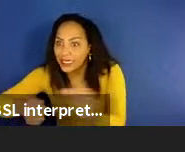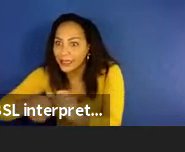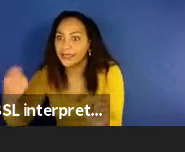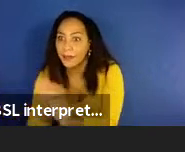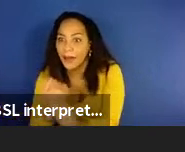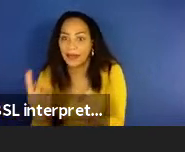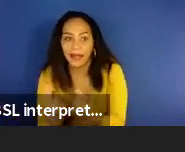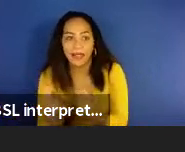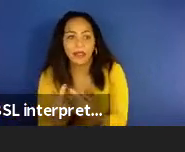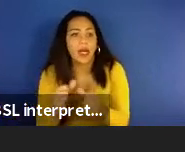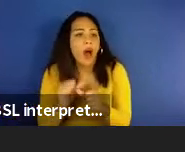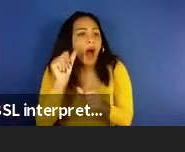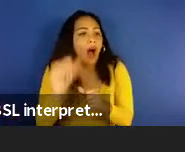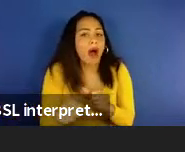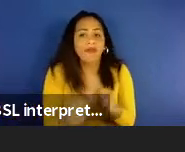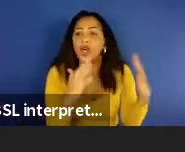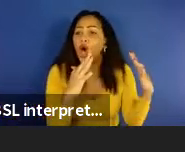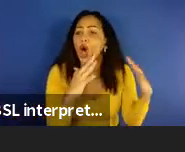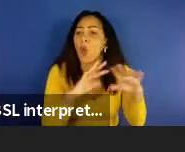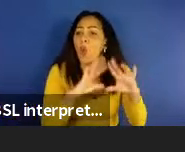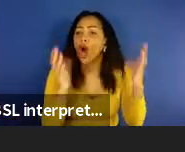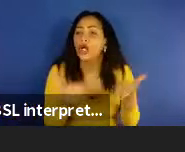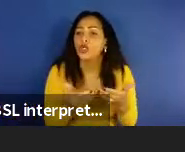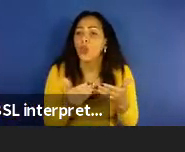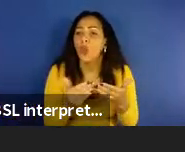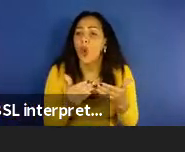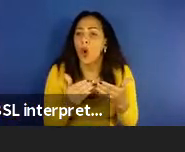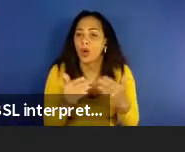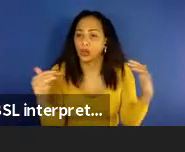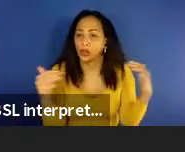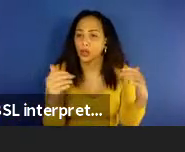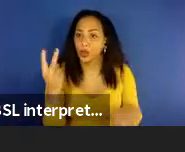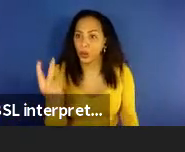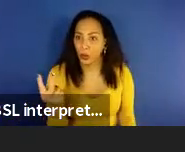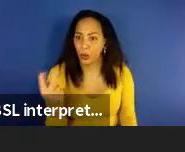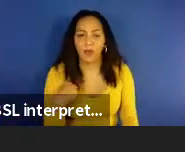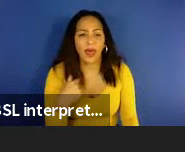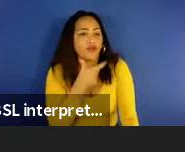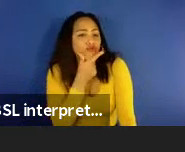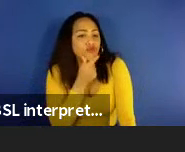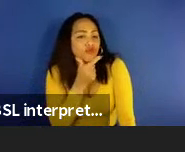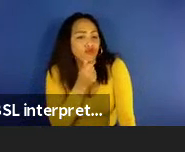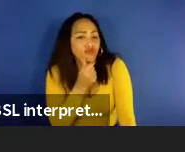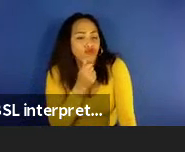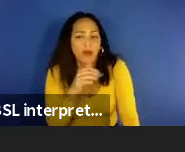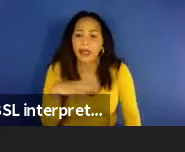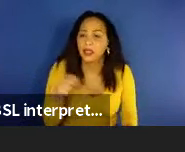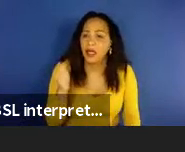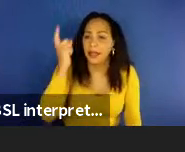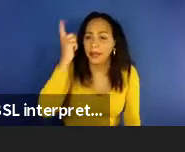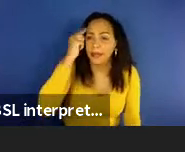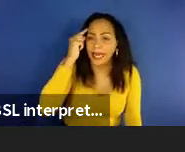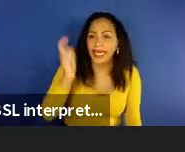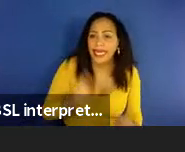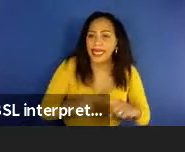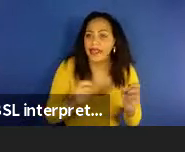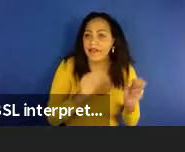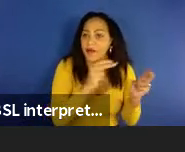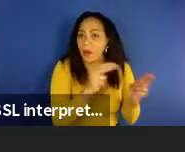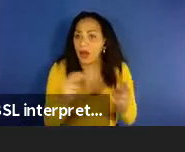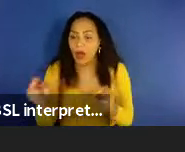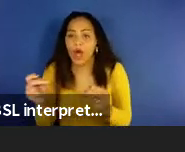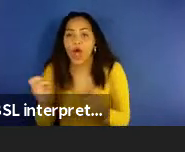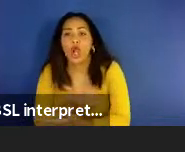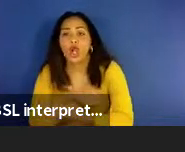to look at a number of different services they could provide to appeal to their customers. So again, a lot of their customers happened to be Yakuza